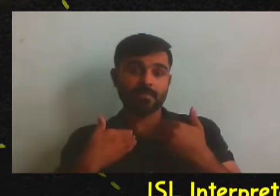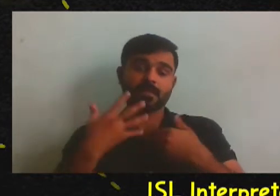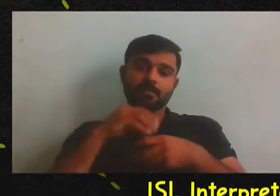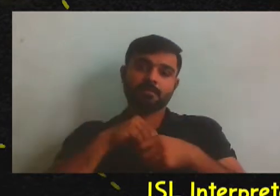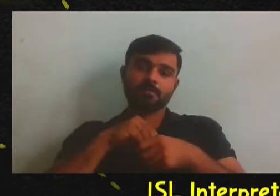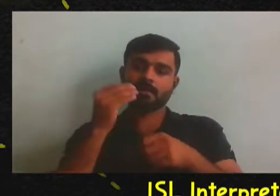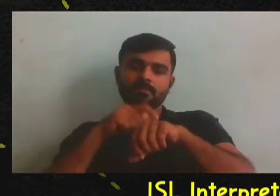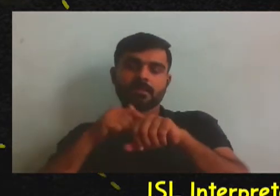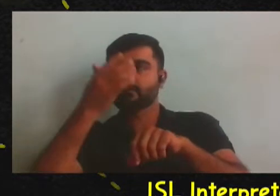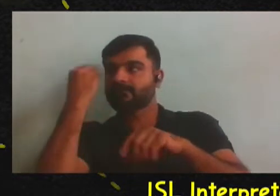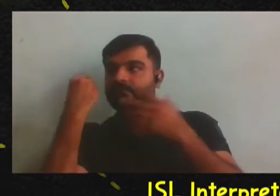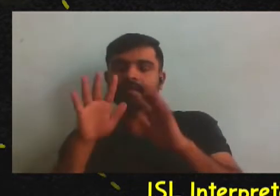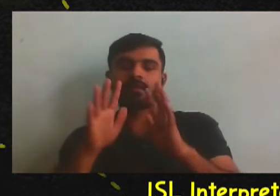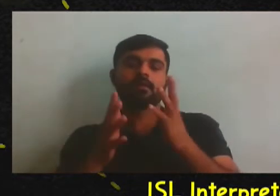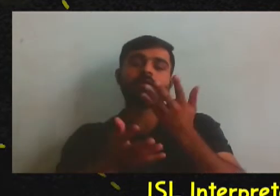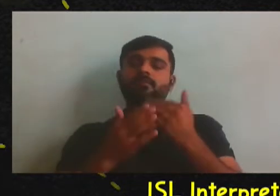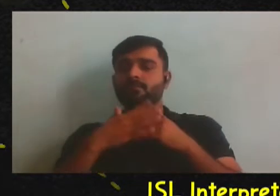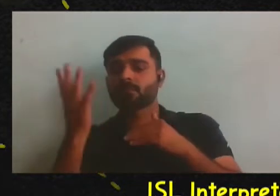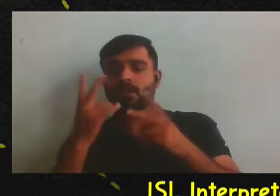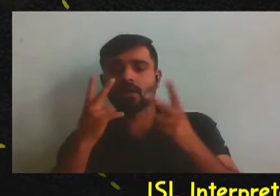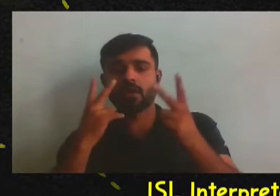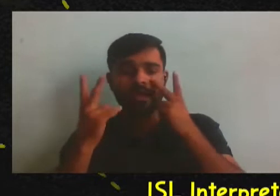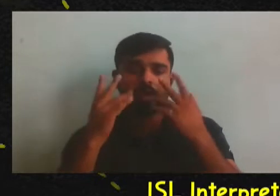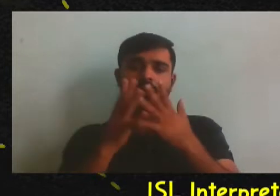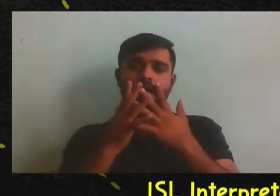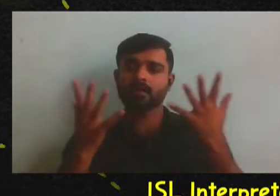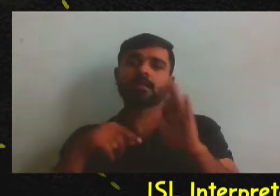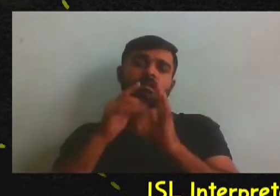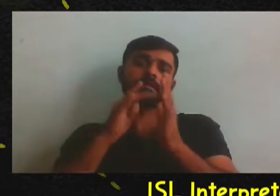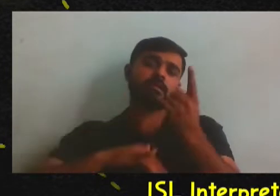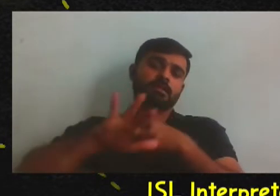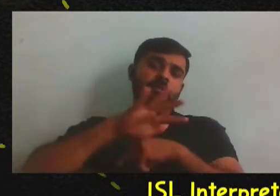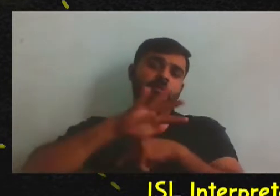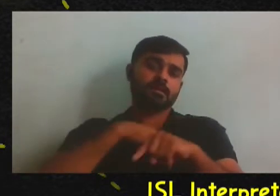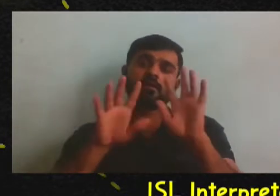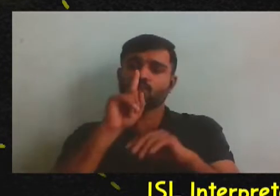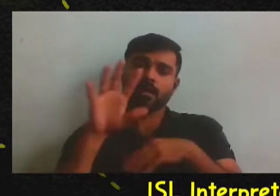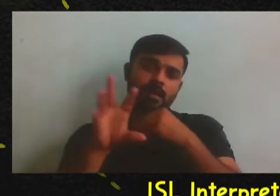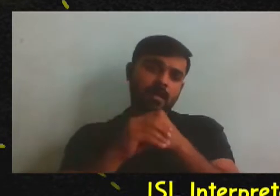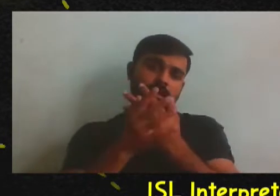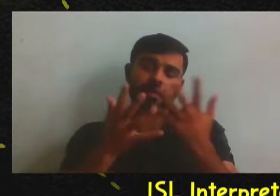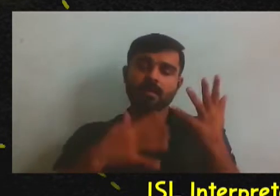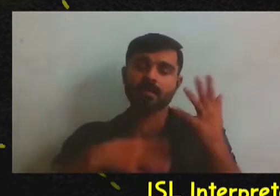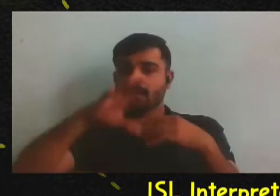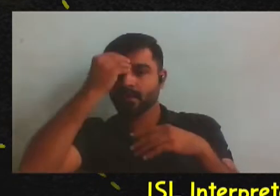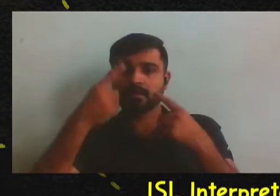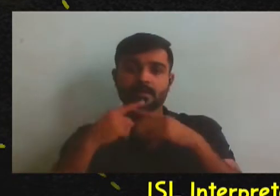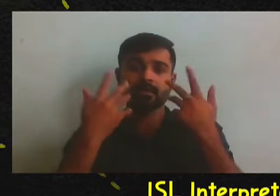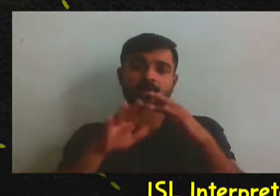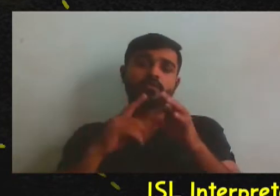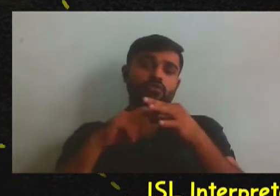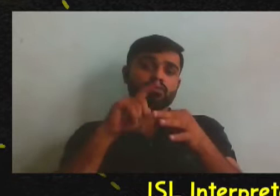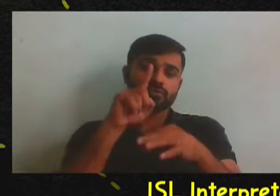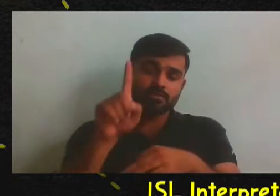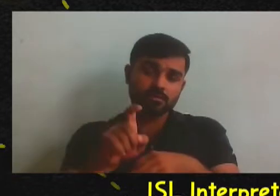forget that even in the most miserable circumstances, I think one of the things that I've learned from looking at the savals is